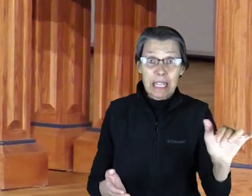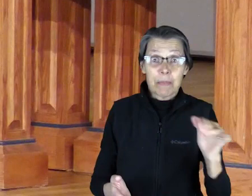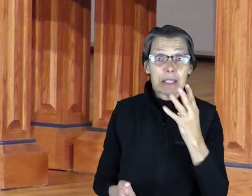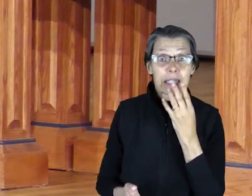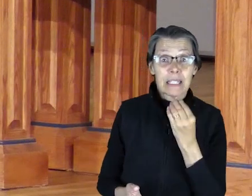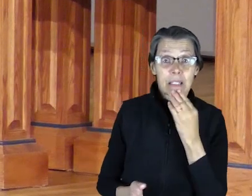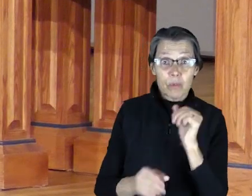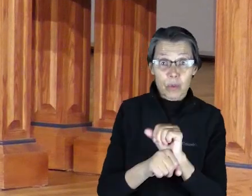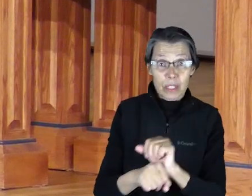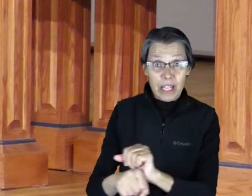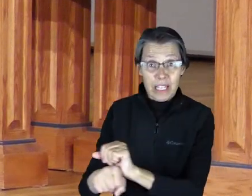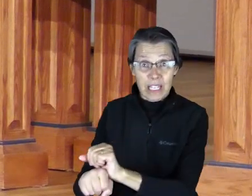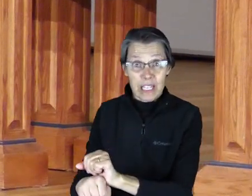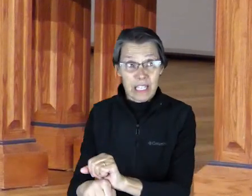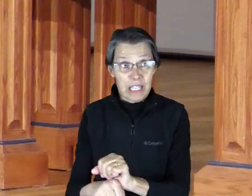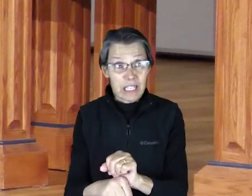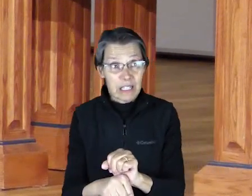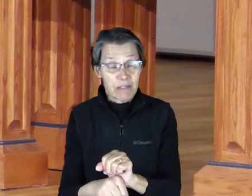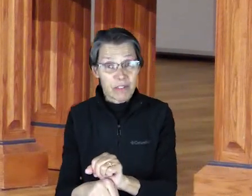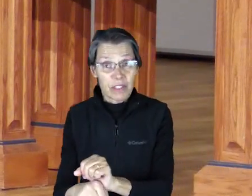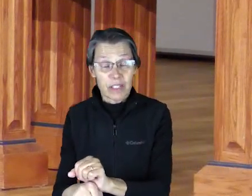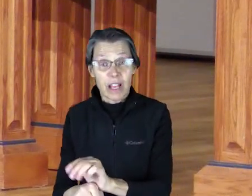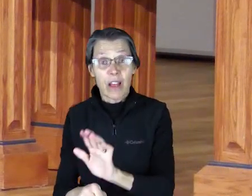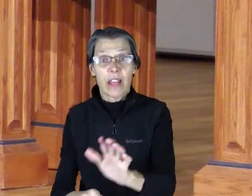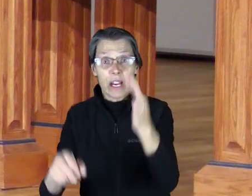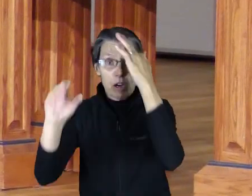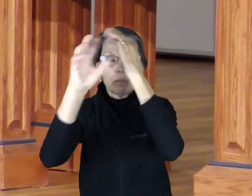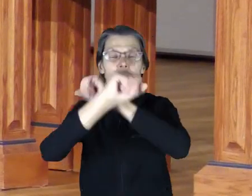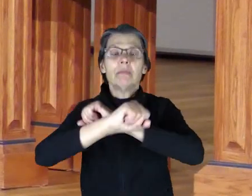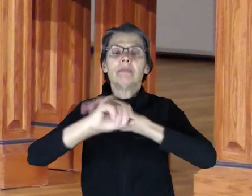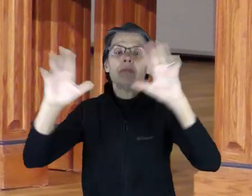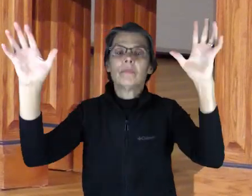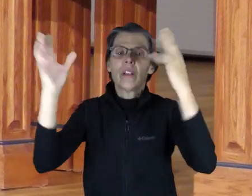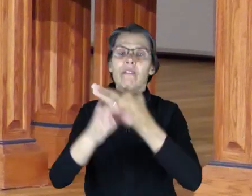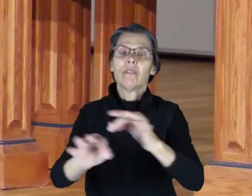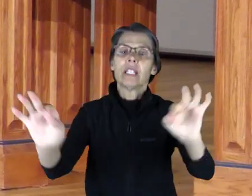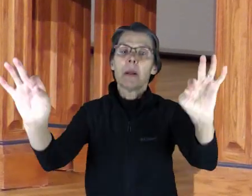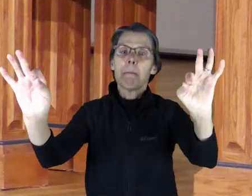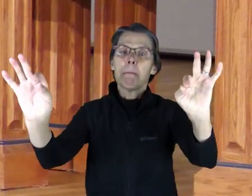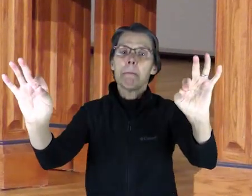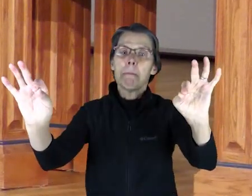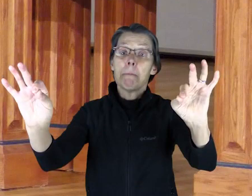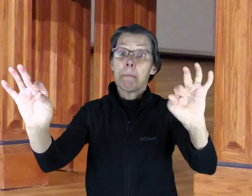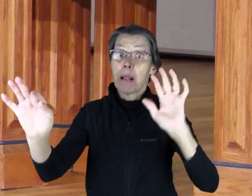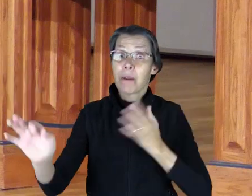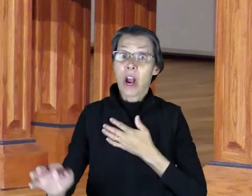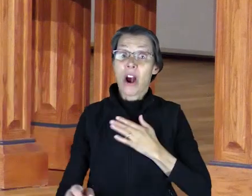Maybe like the Hebrew slaves, we need to let go of our own idea of what it means to be free,